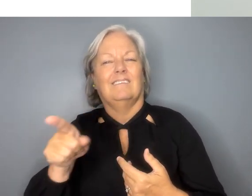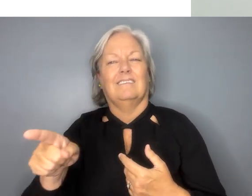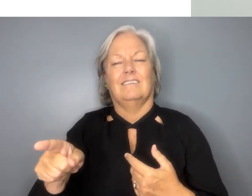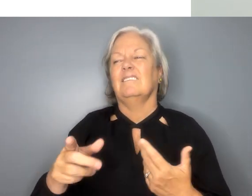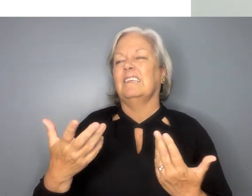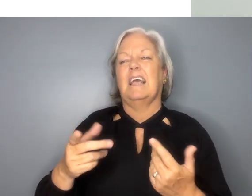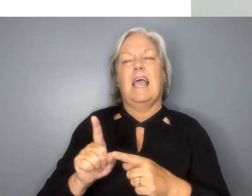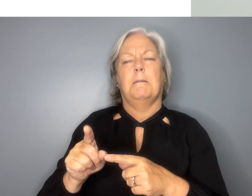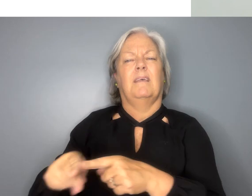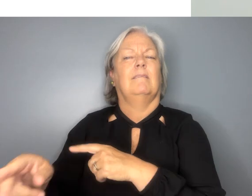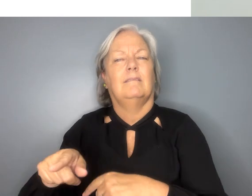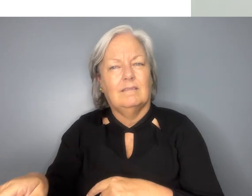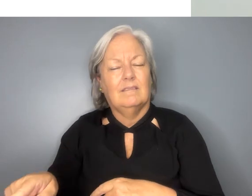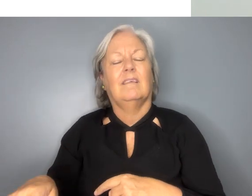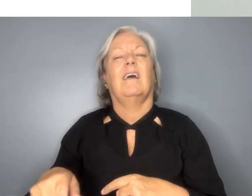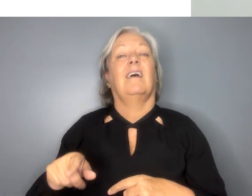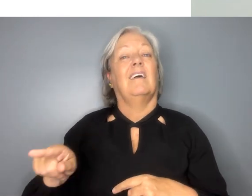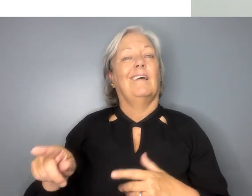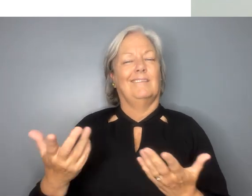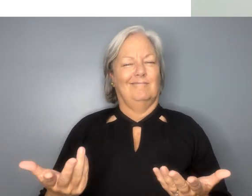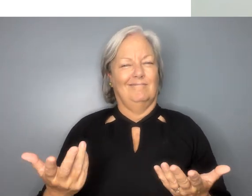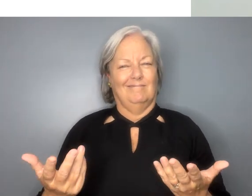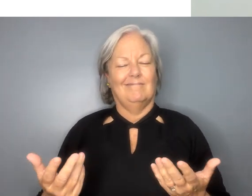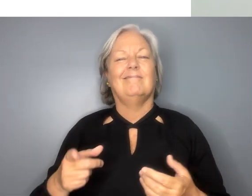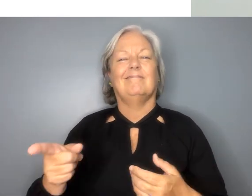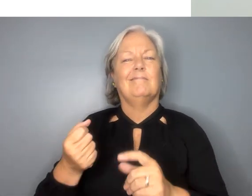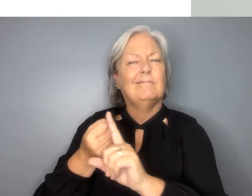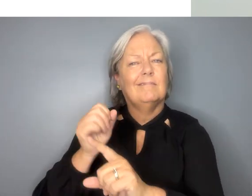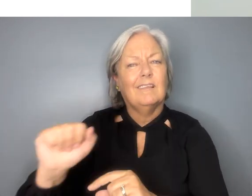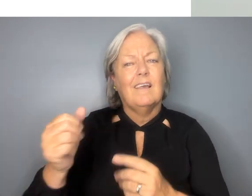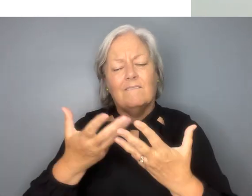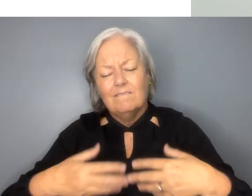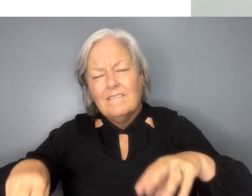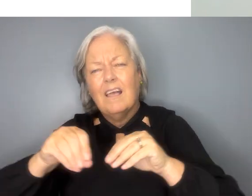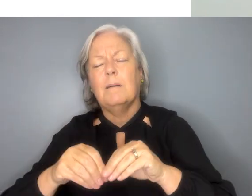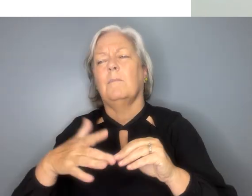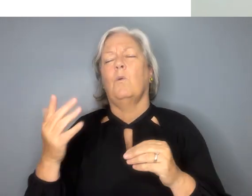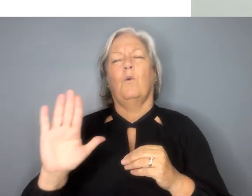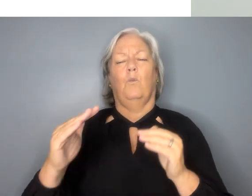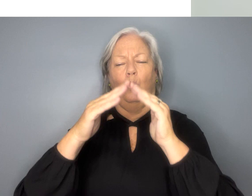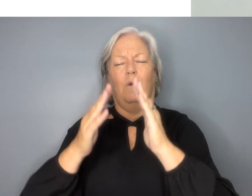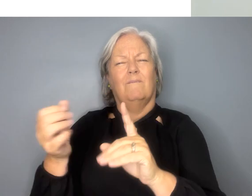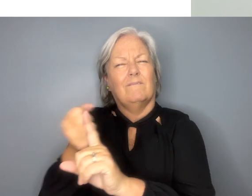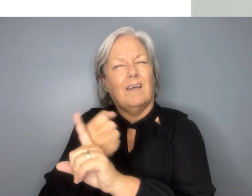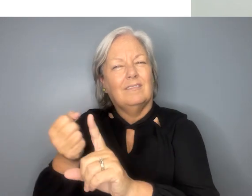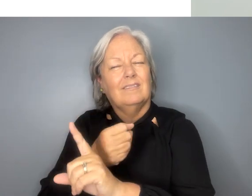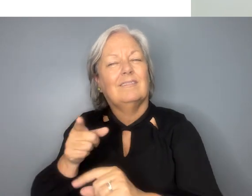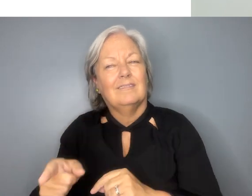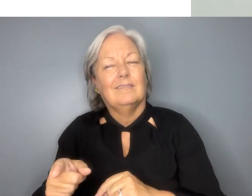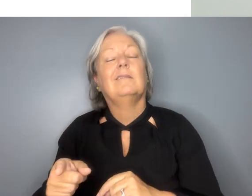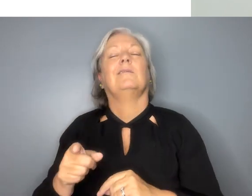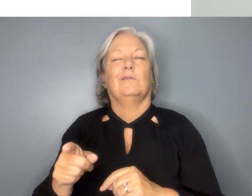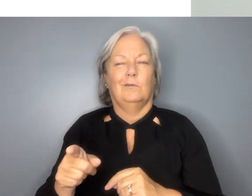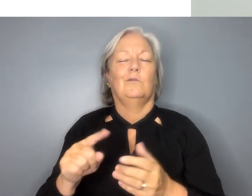sexual relations LGBTQIA+ people with disabilities have, and the impact of family and domestic violence within our community